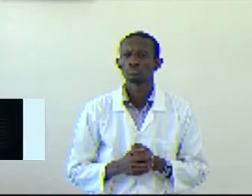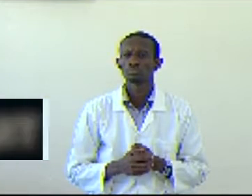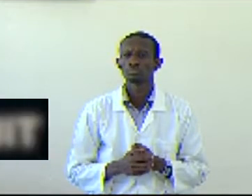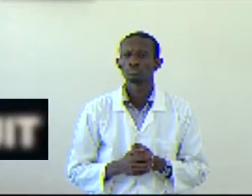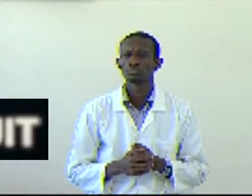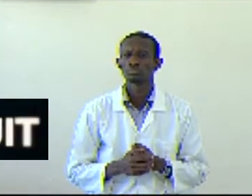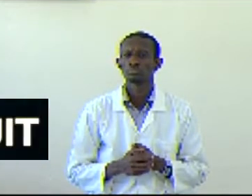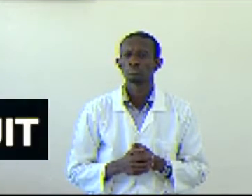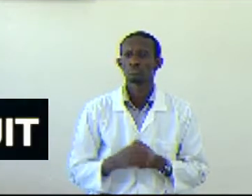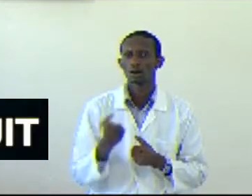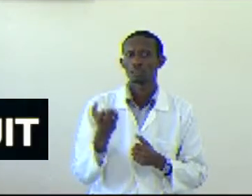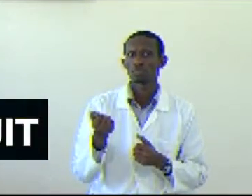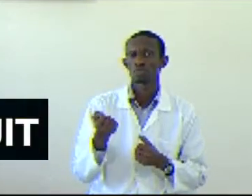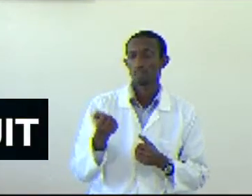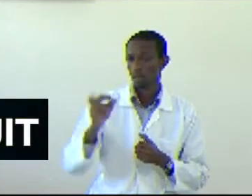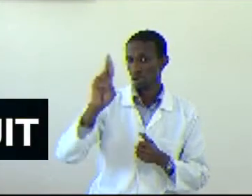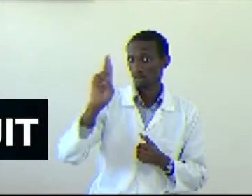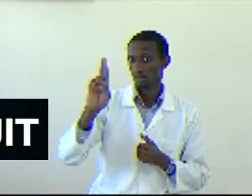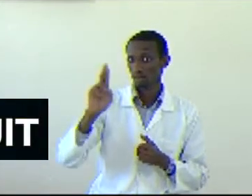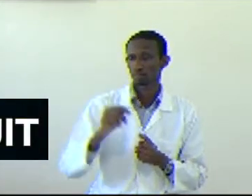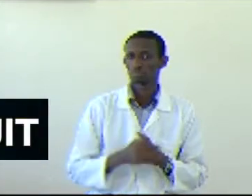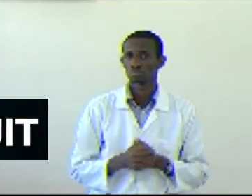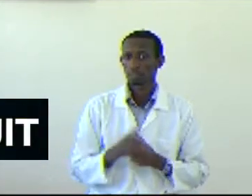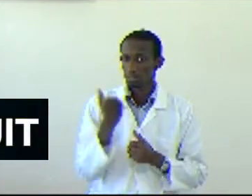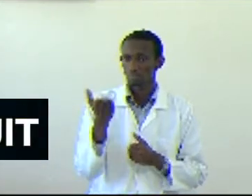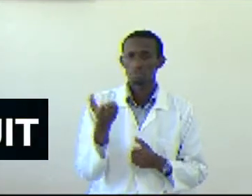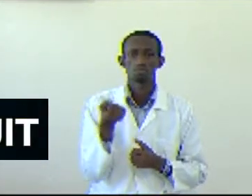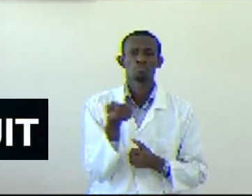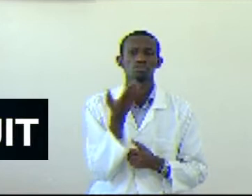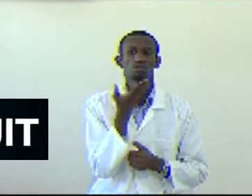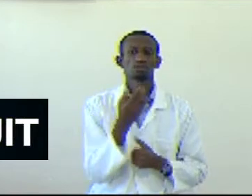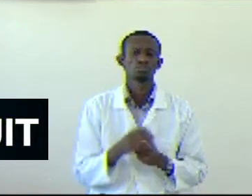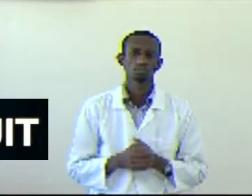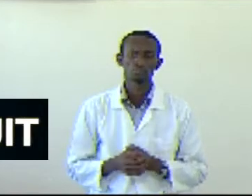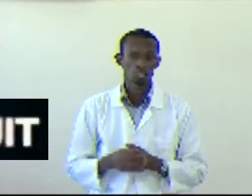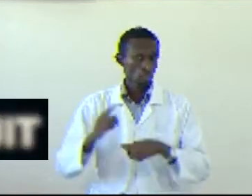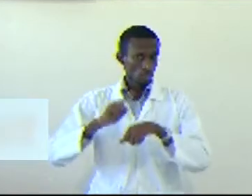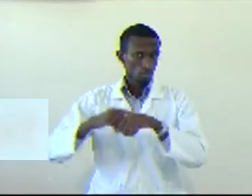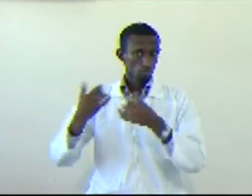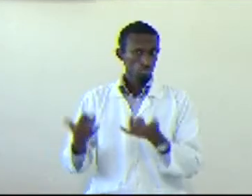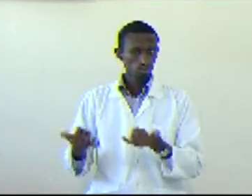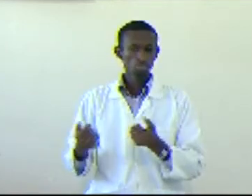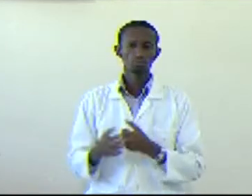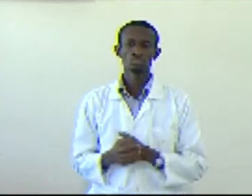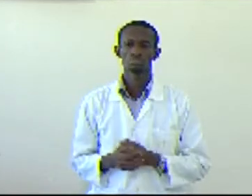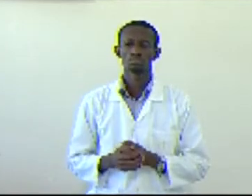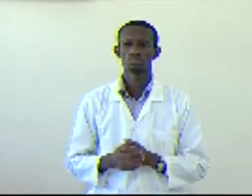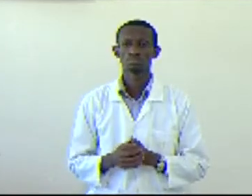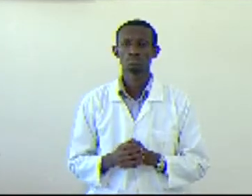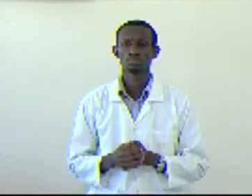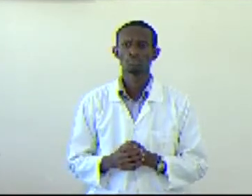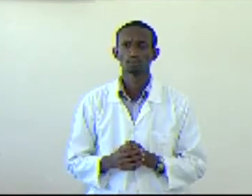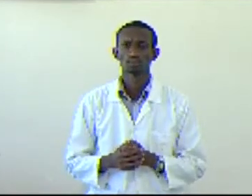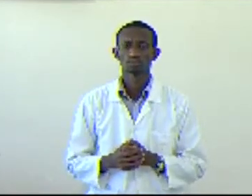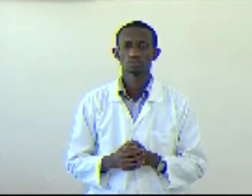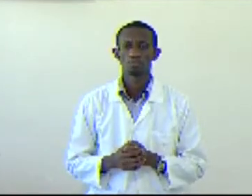have this is R, okay? So this is what we have. So this time, it is when now we now have